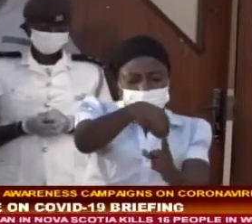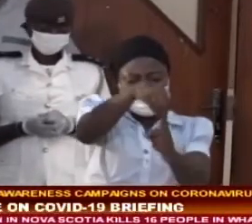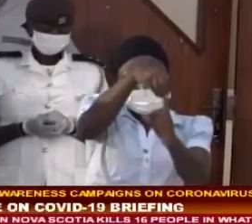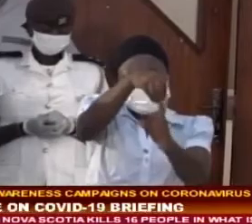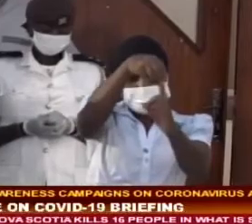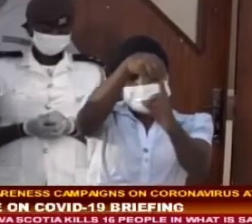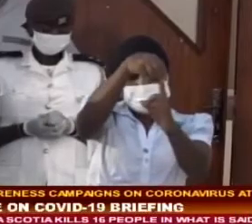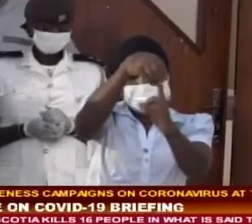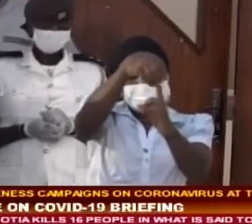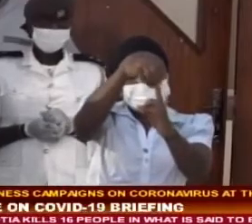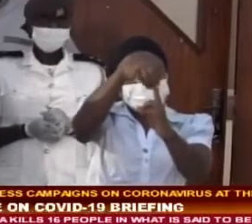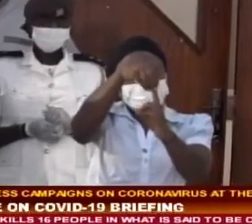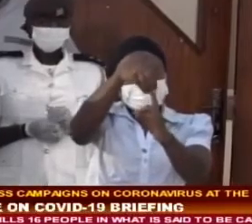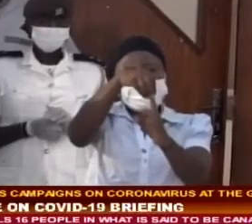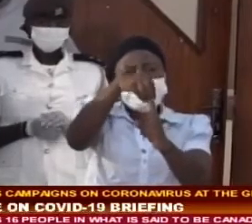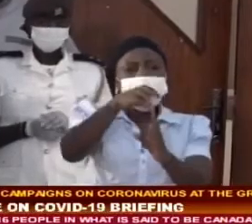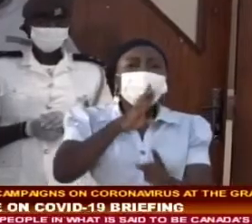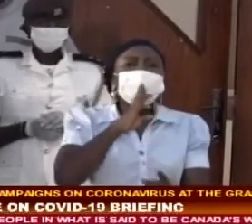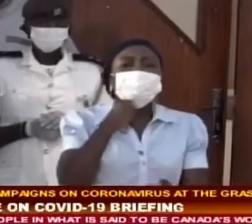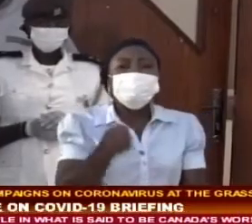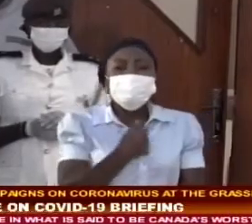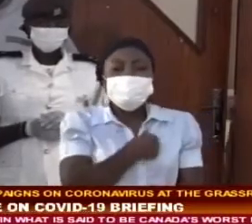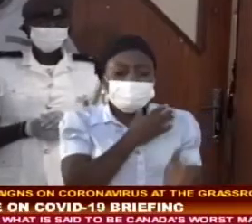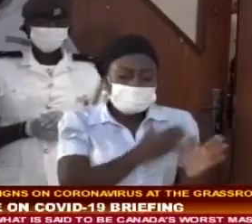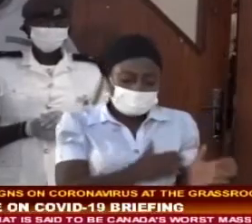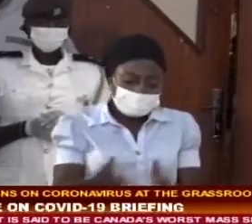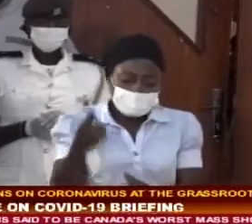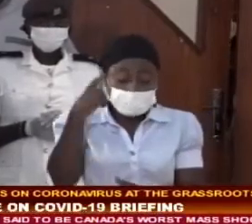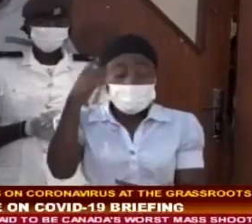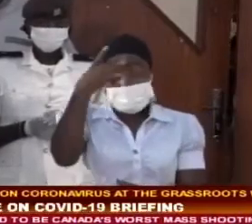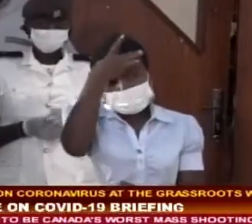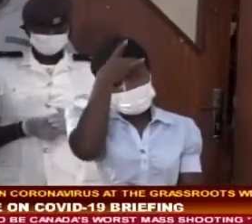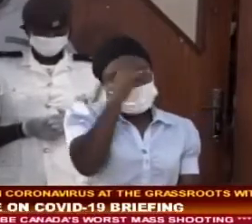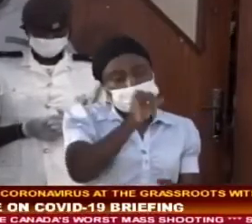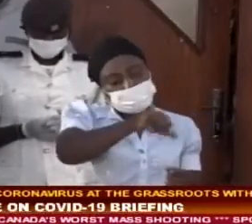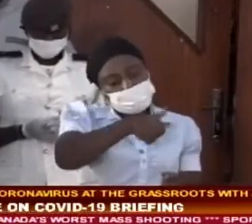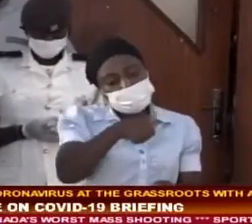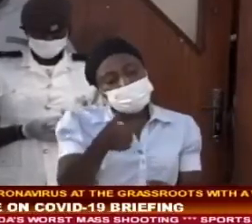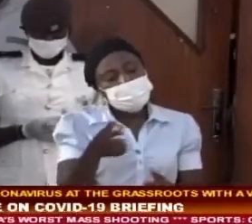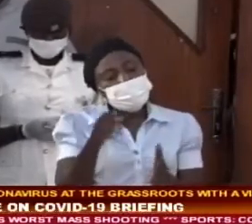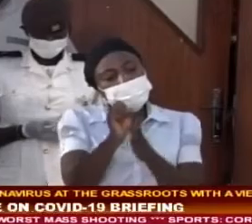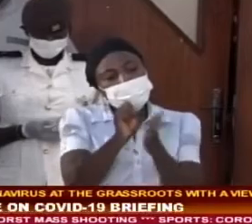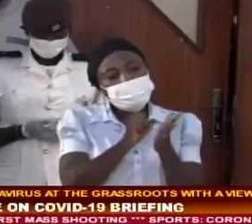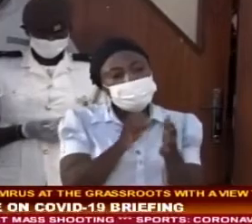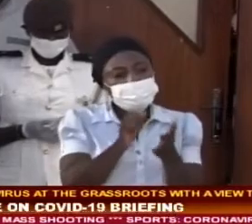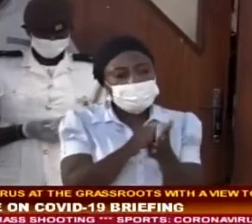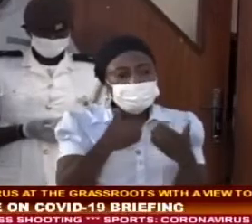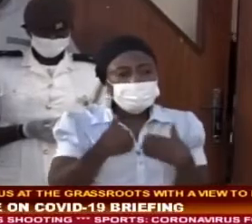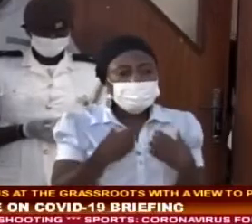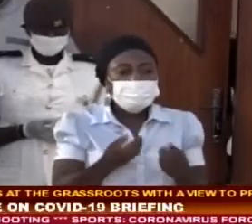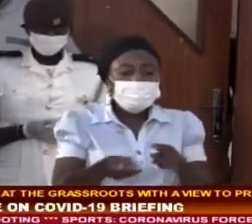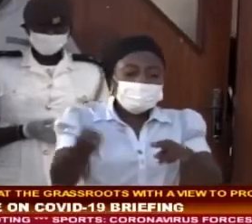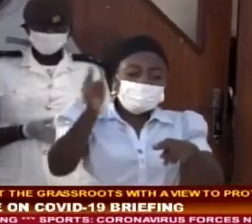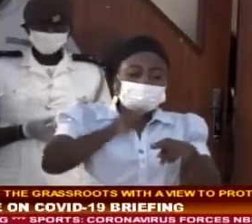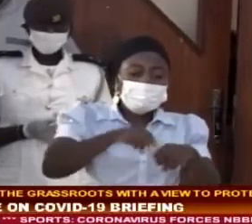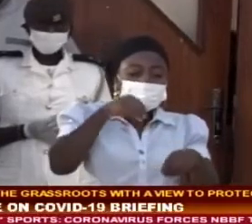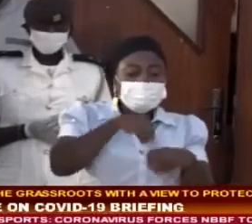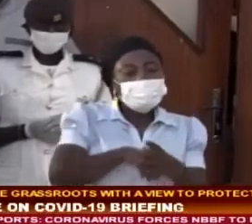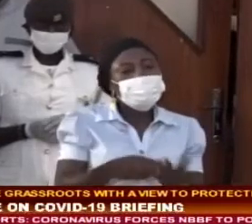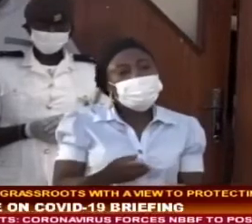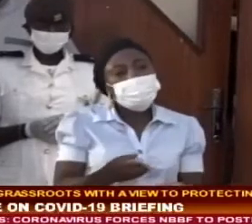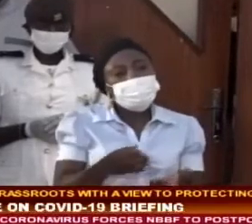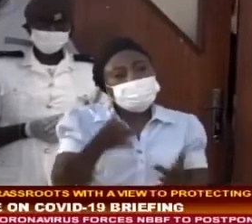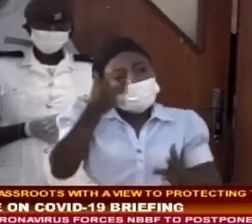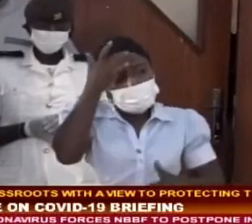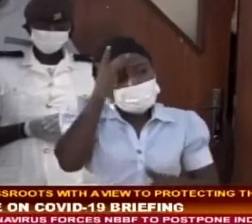special intervention are we planning for Kano and perhaps other states that have had a surge in number of cases in the last